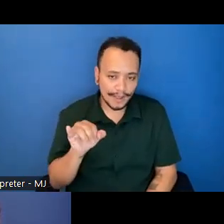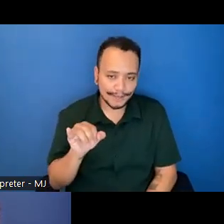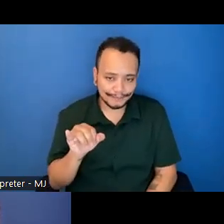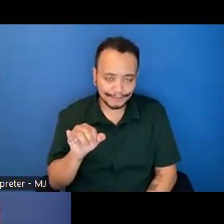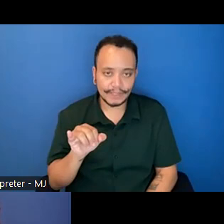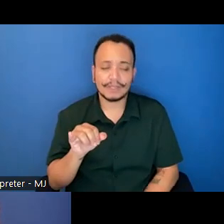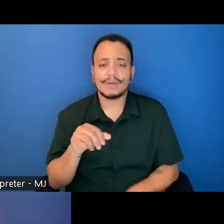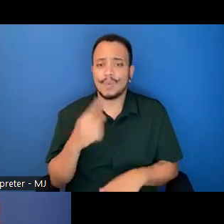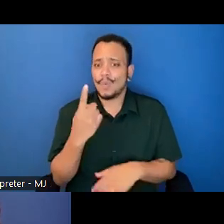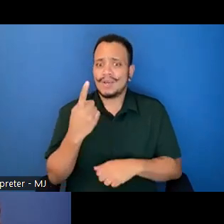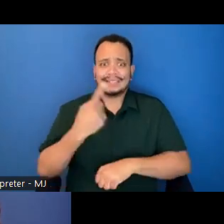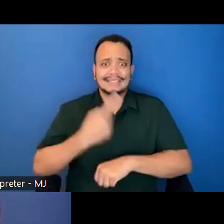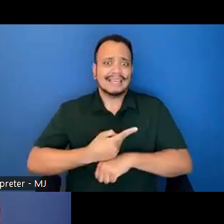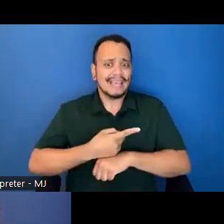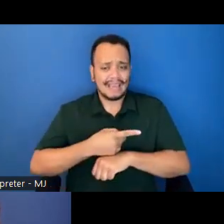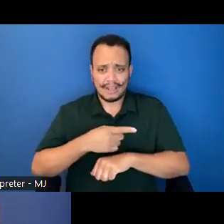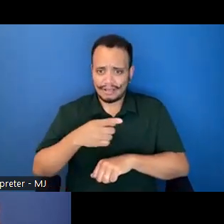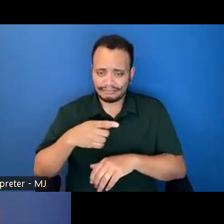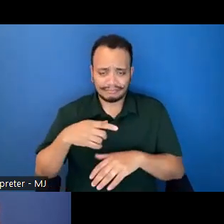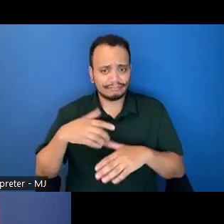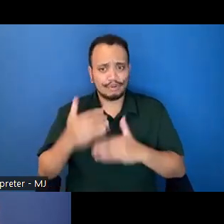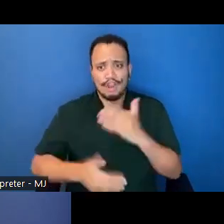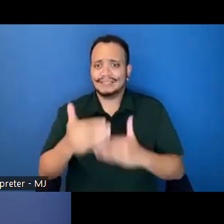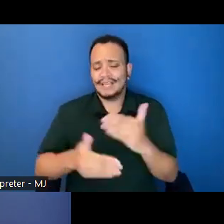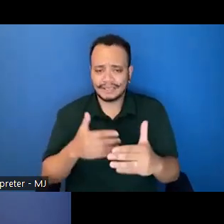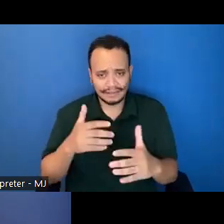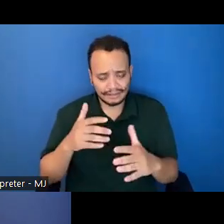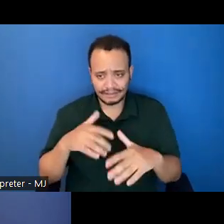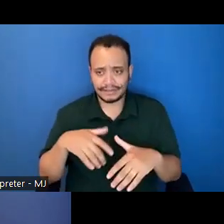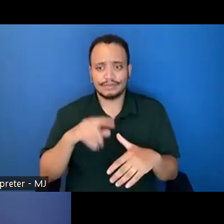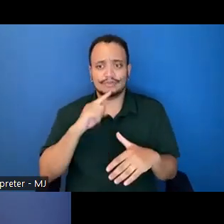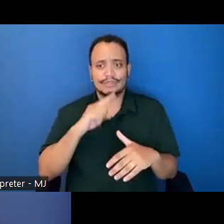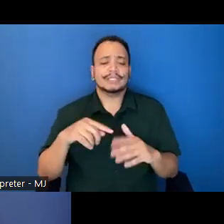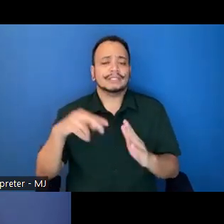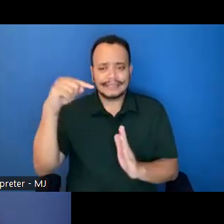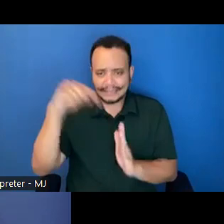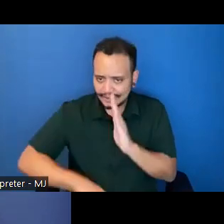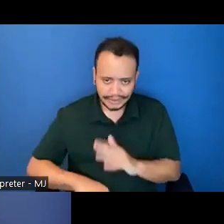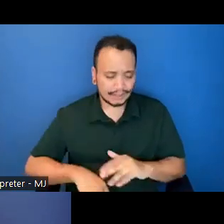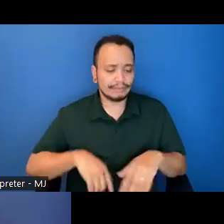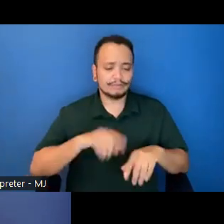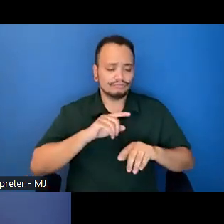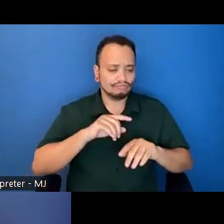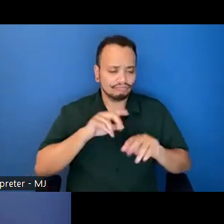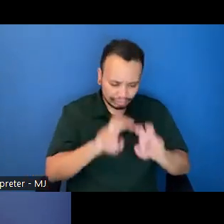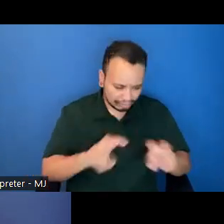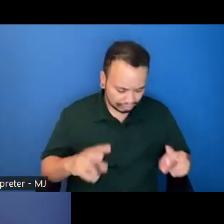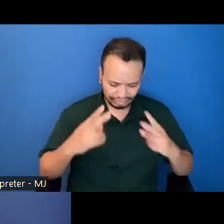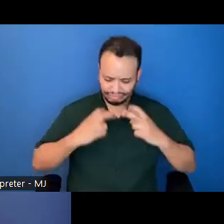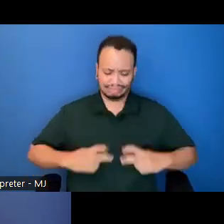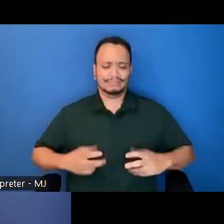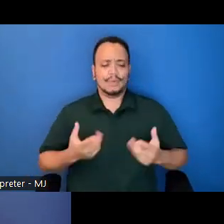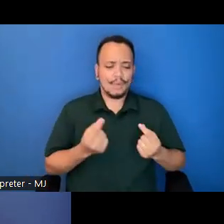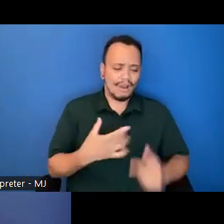rather in depth. It asks you a lot of questions about your skills, your likes and your